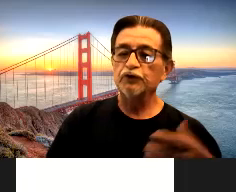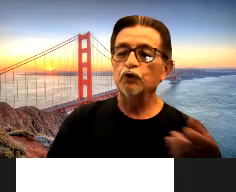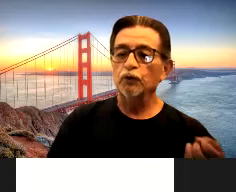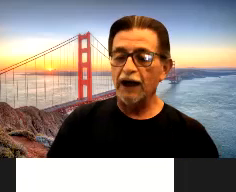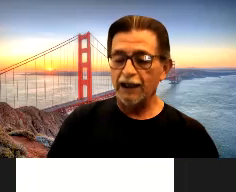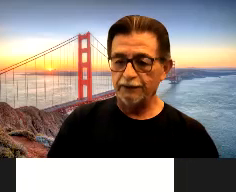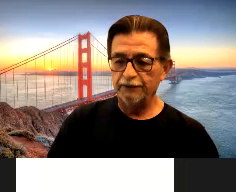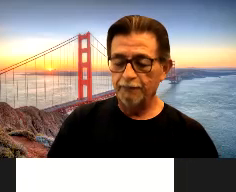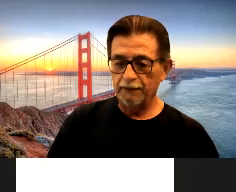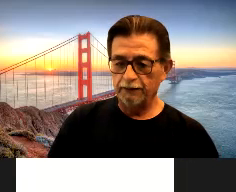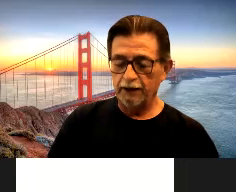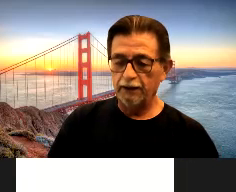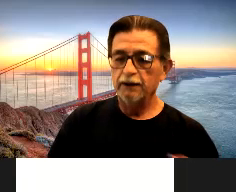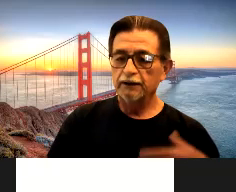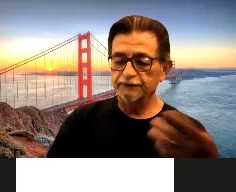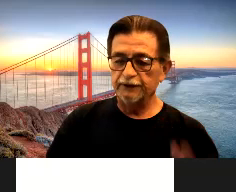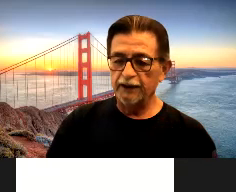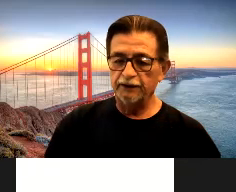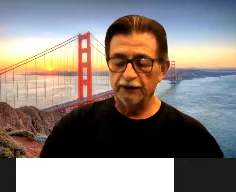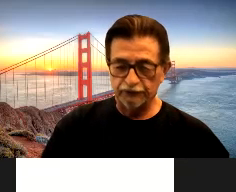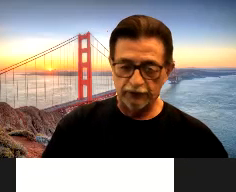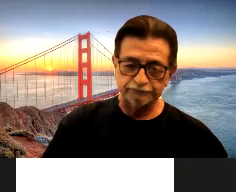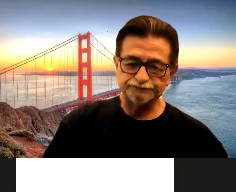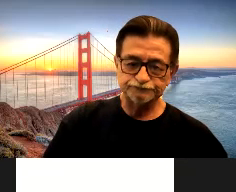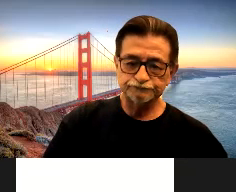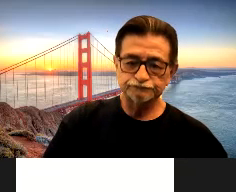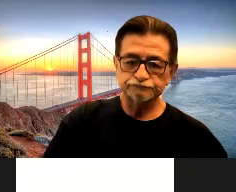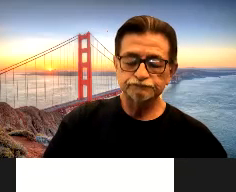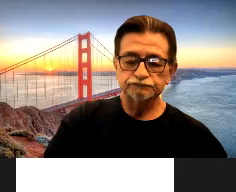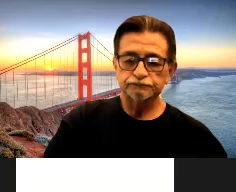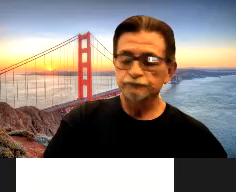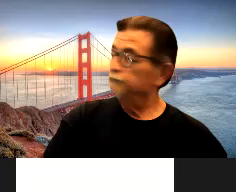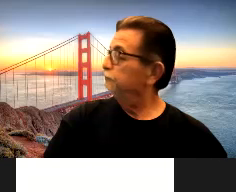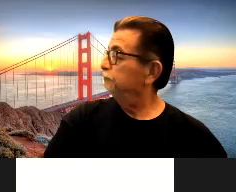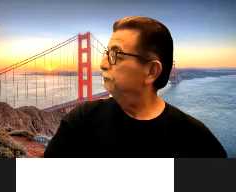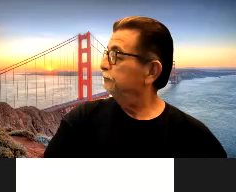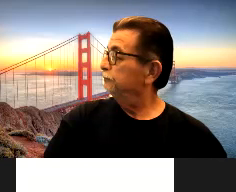we're using chloride, okay, because it gains an electron.